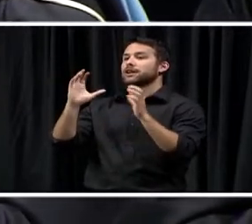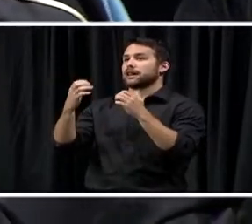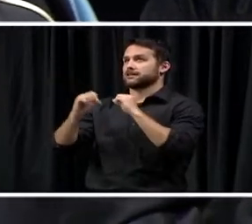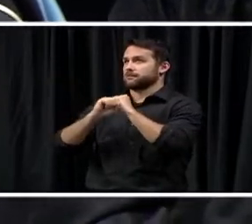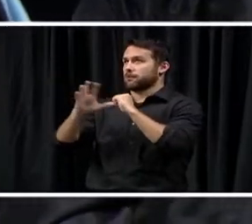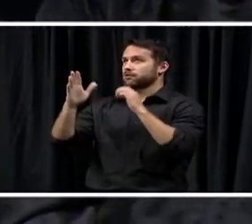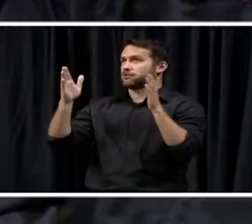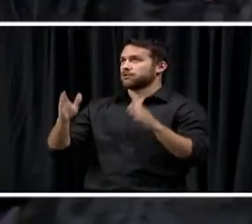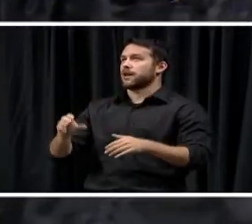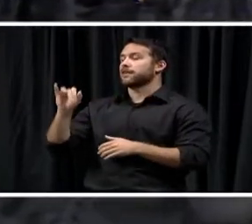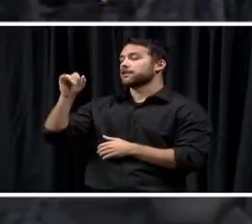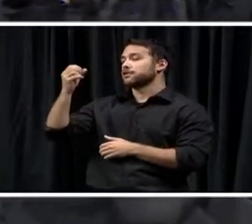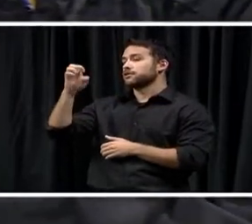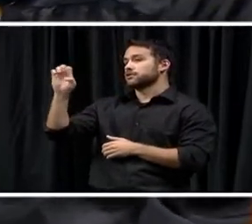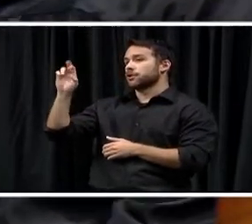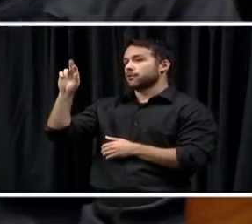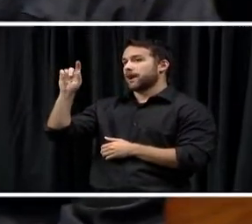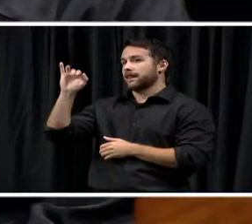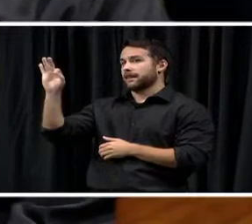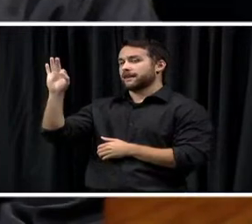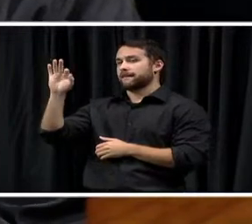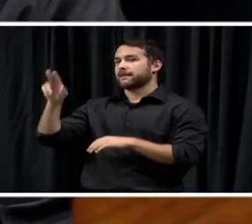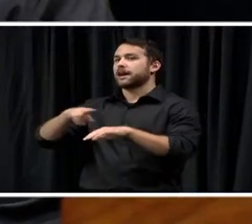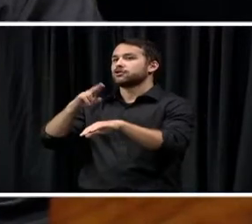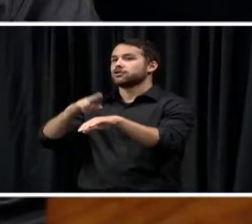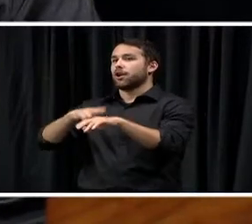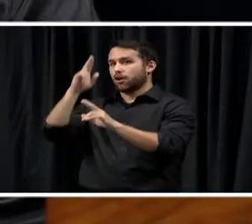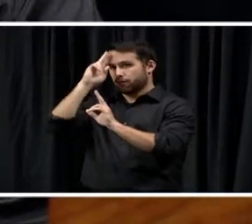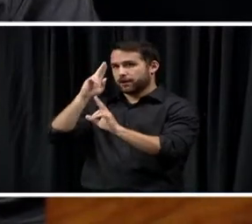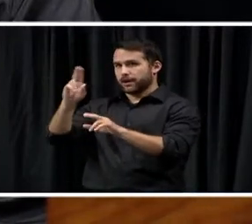Mr. Joe Ratliff, National Honor Society advisor.